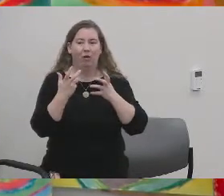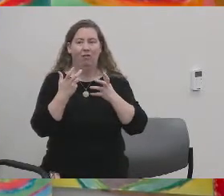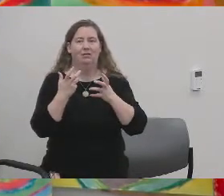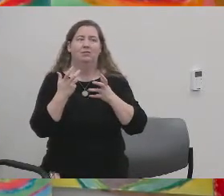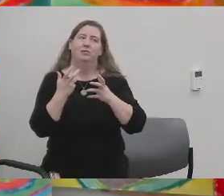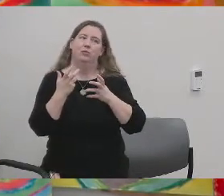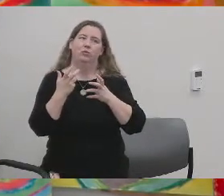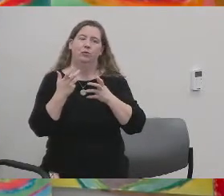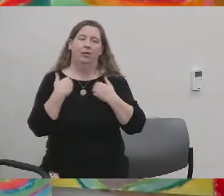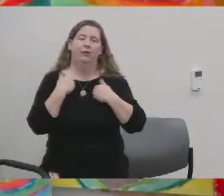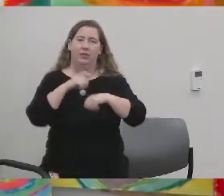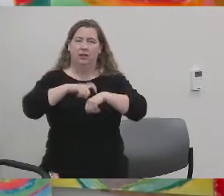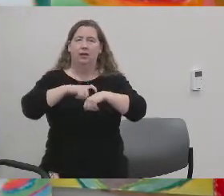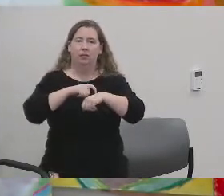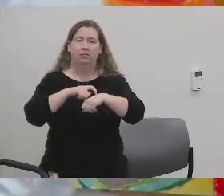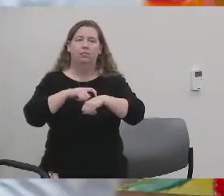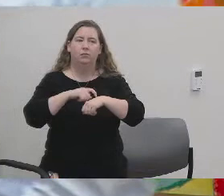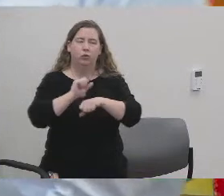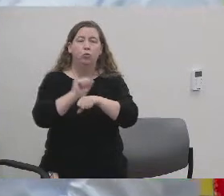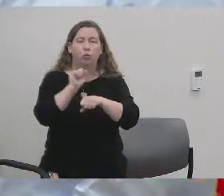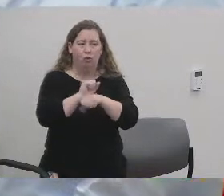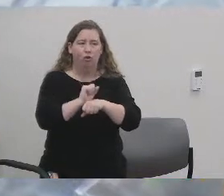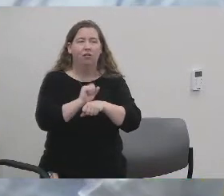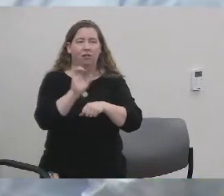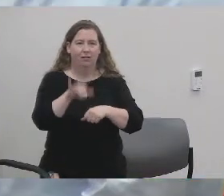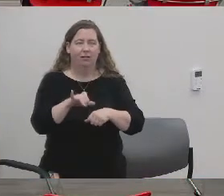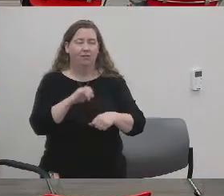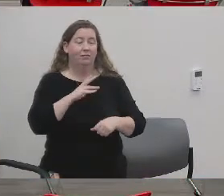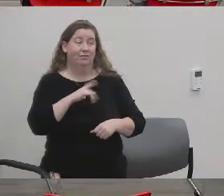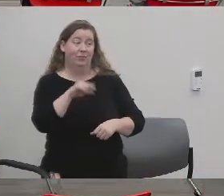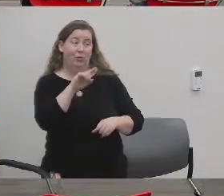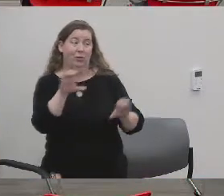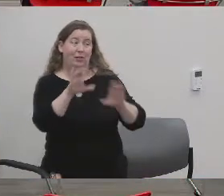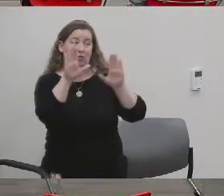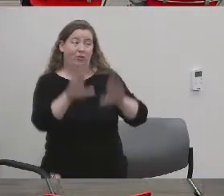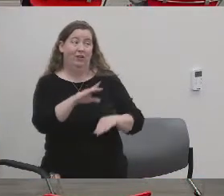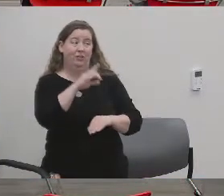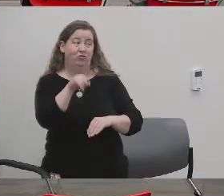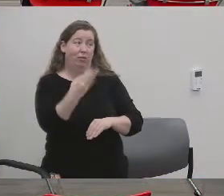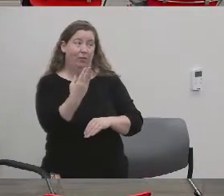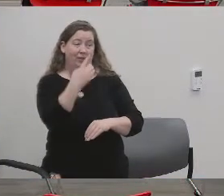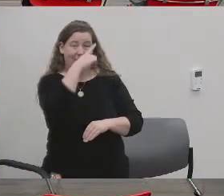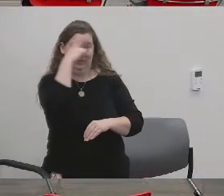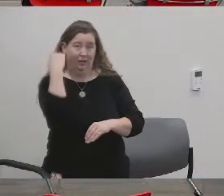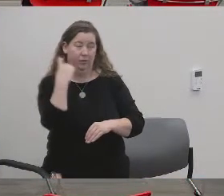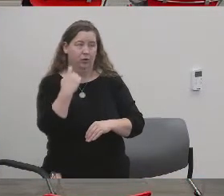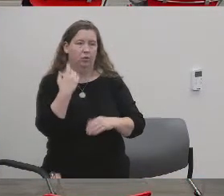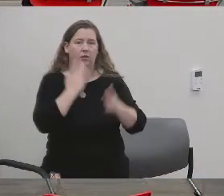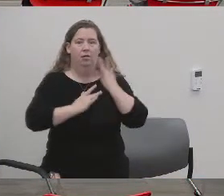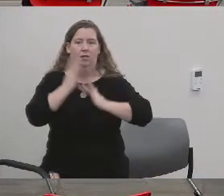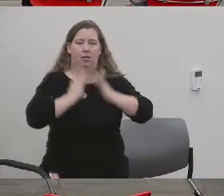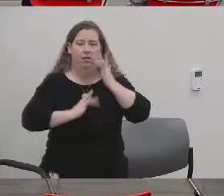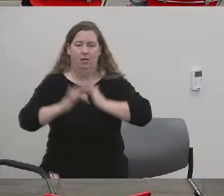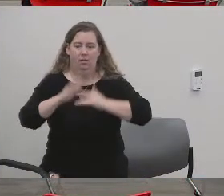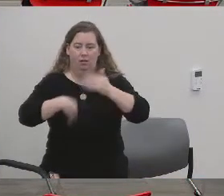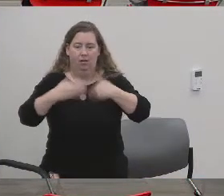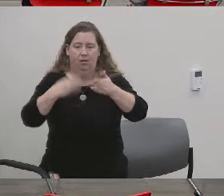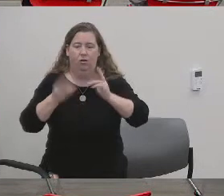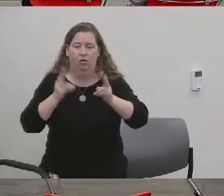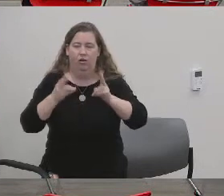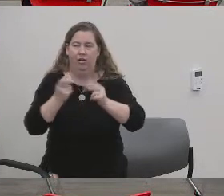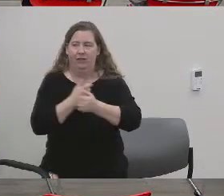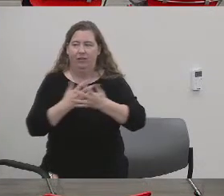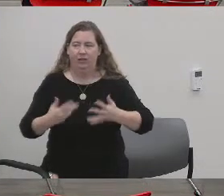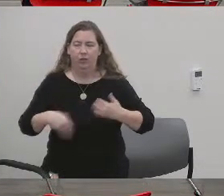well. Yeah, you all did an amazing job in the summer with no time. And even November and part